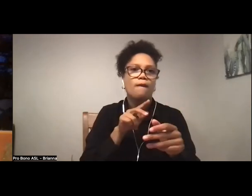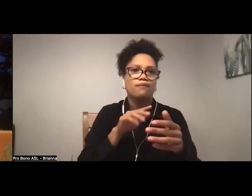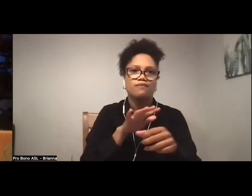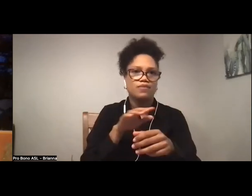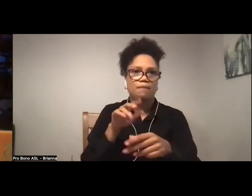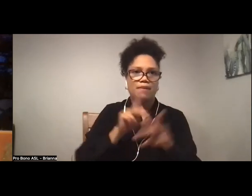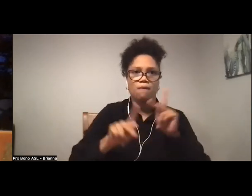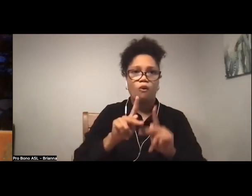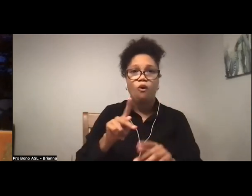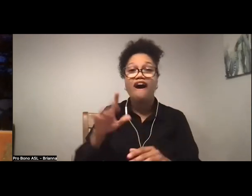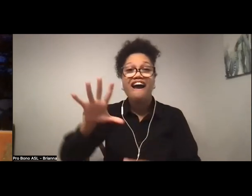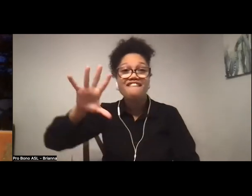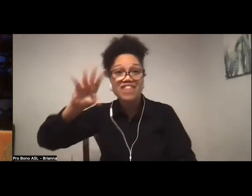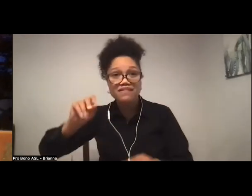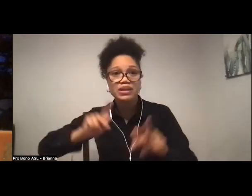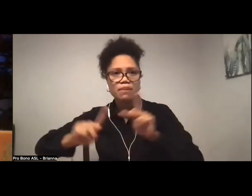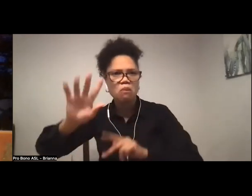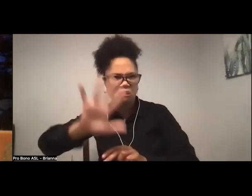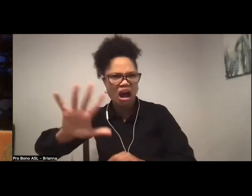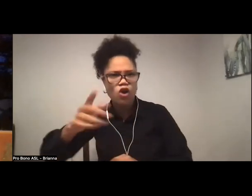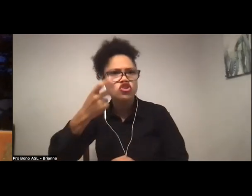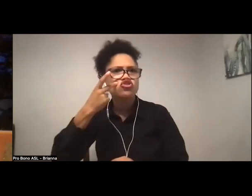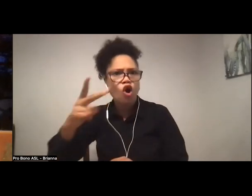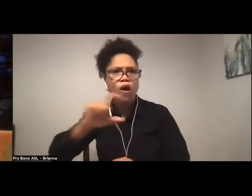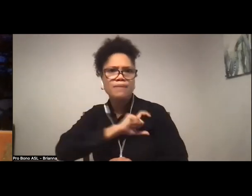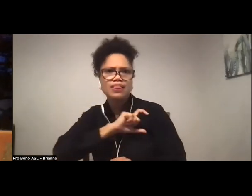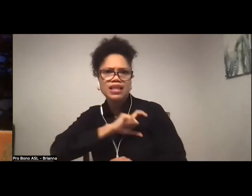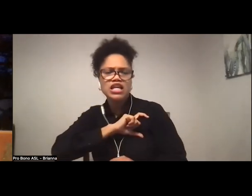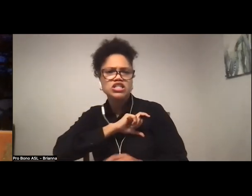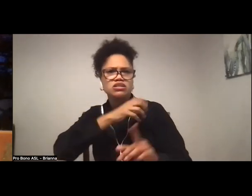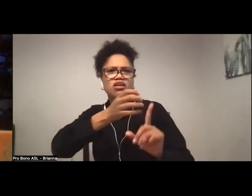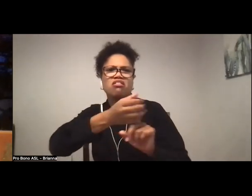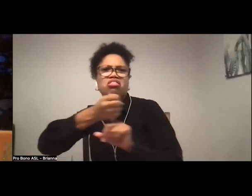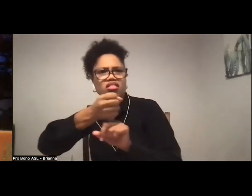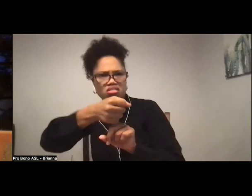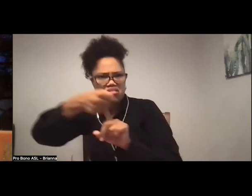them tugging at me and ran around